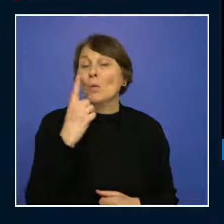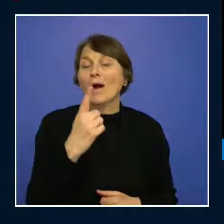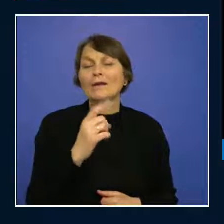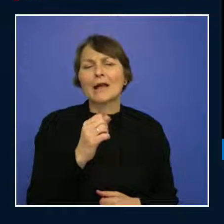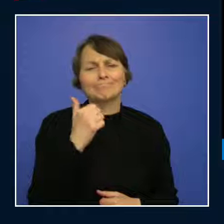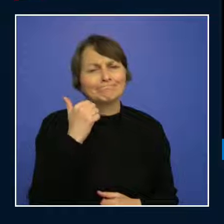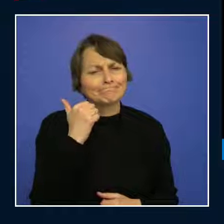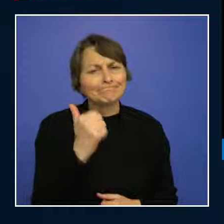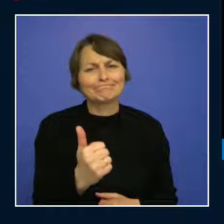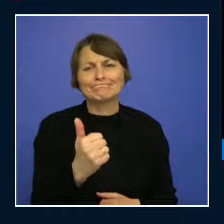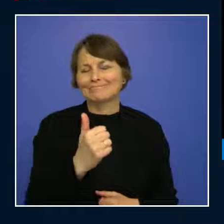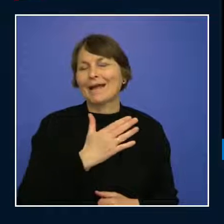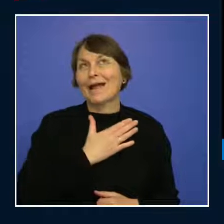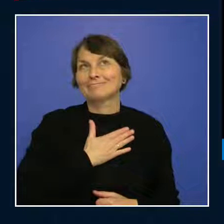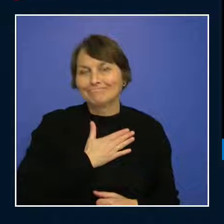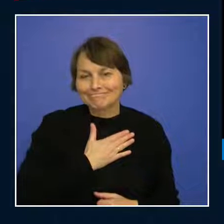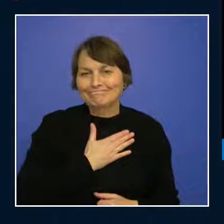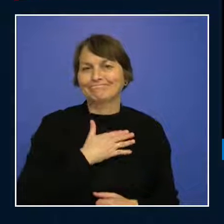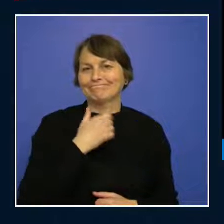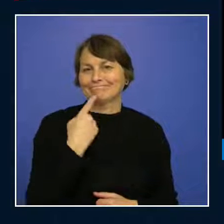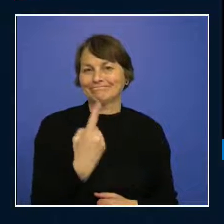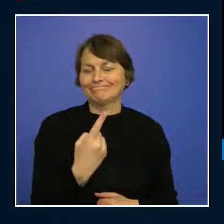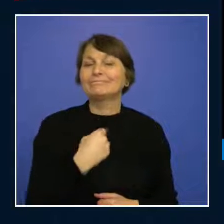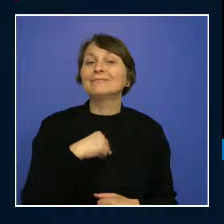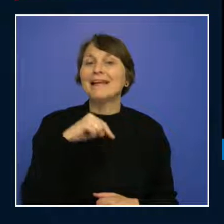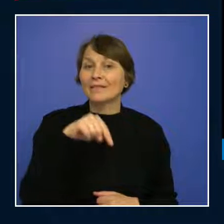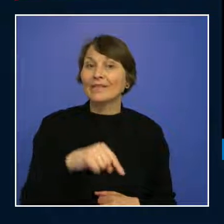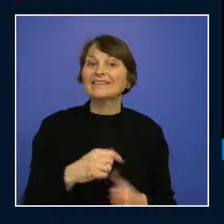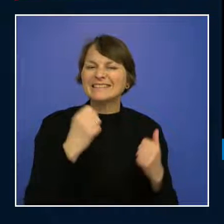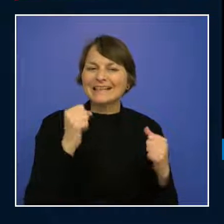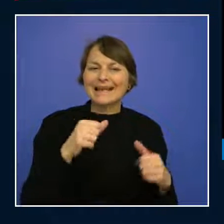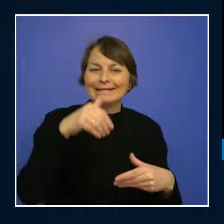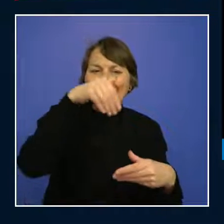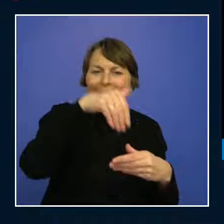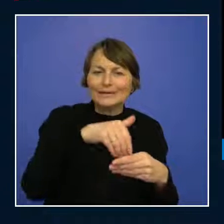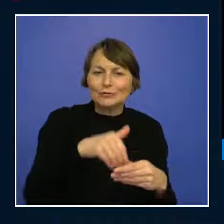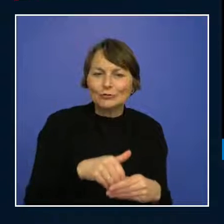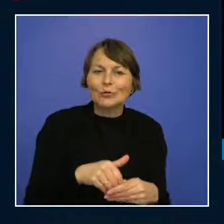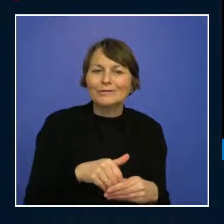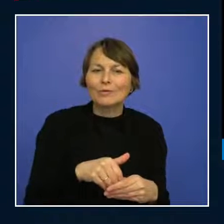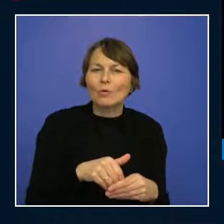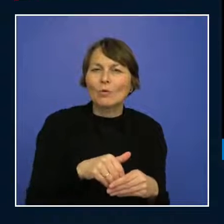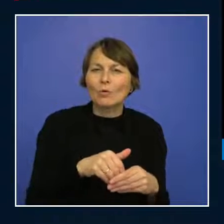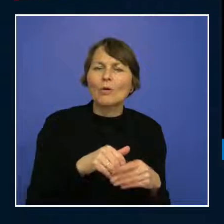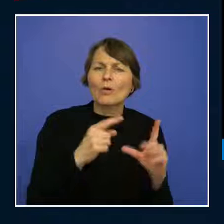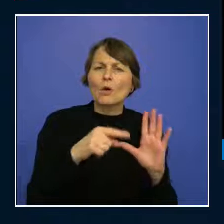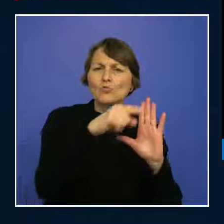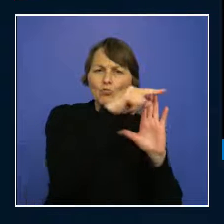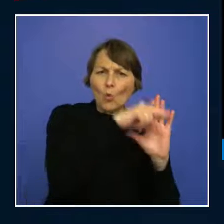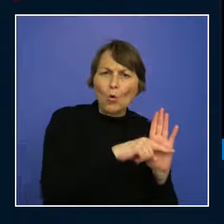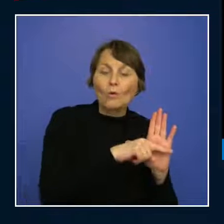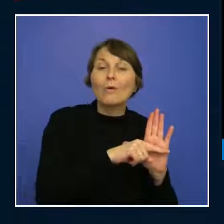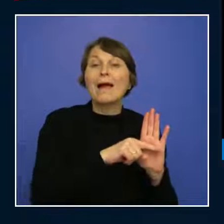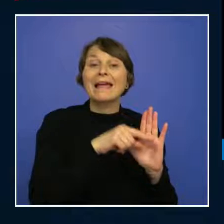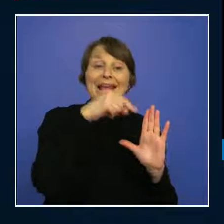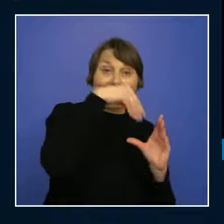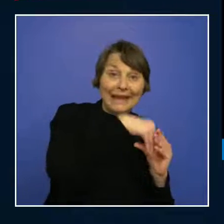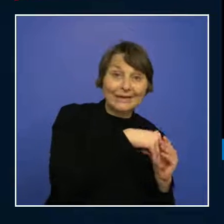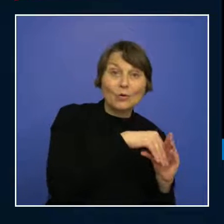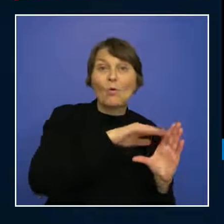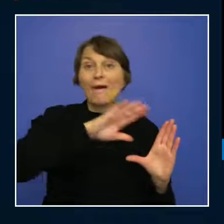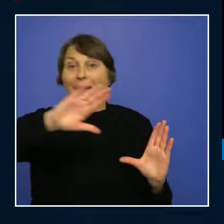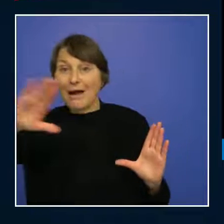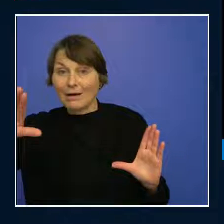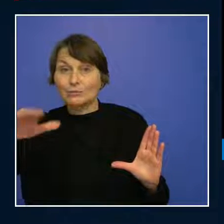balancer is that you can actually do an internal NAT rule or an outbound NAT rule, where all of the virtual machines that are